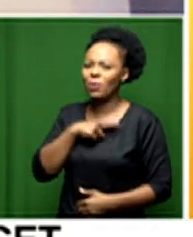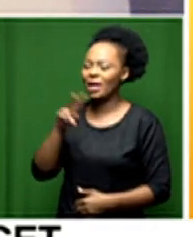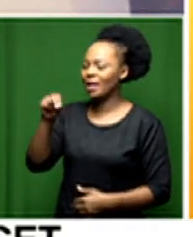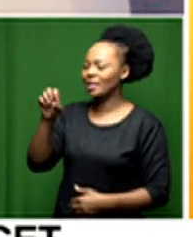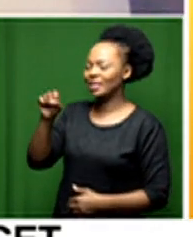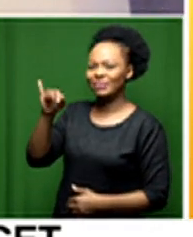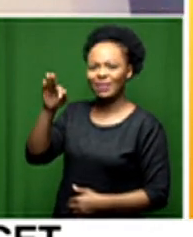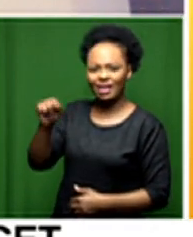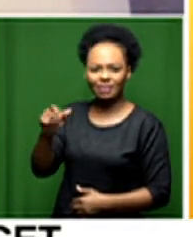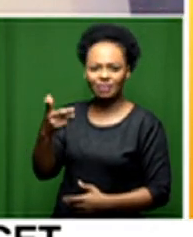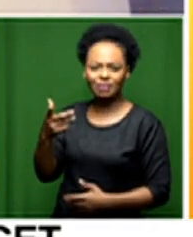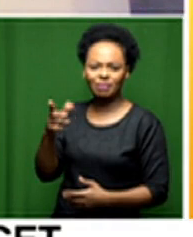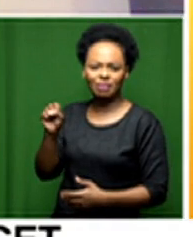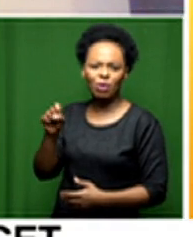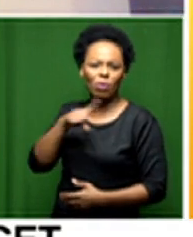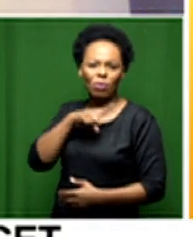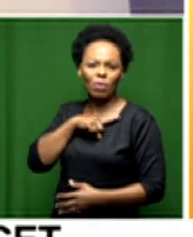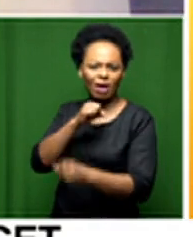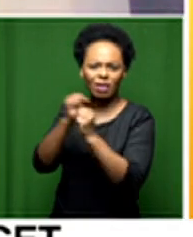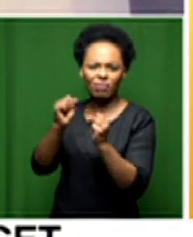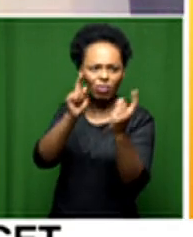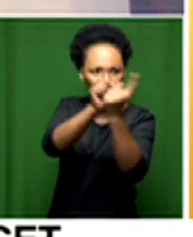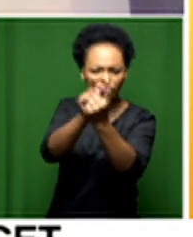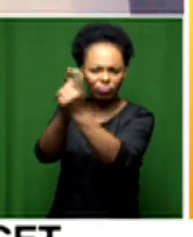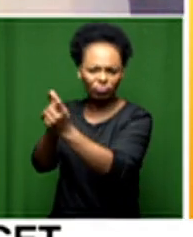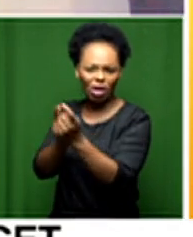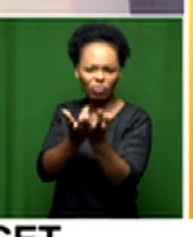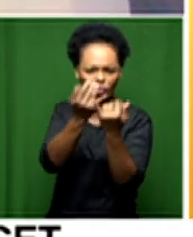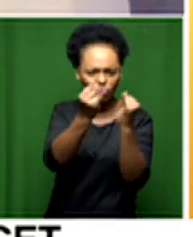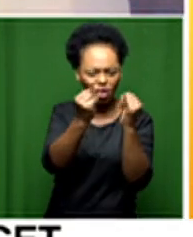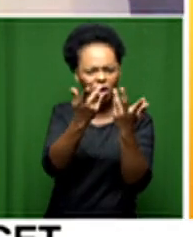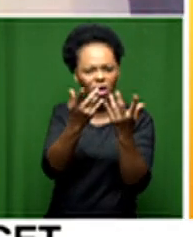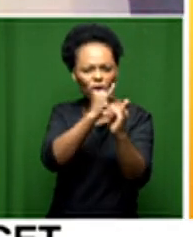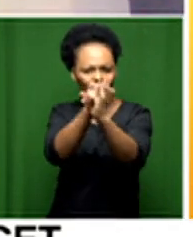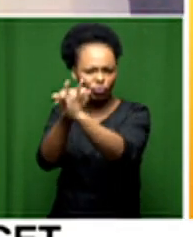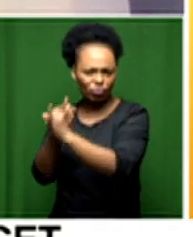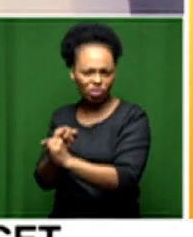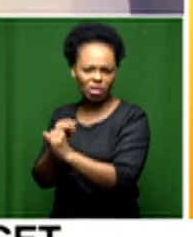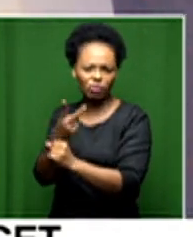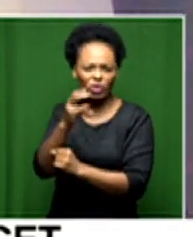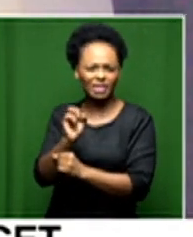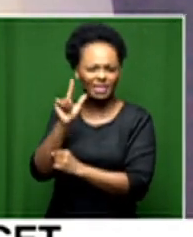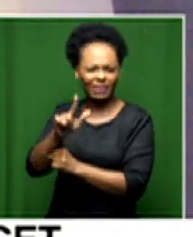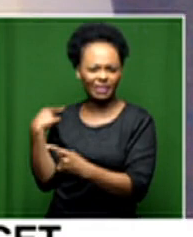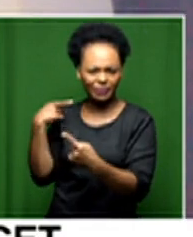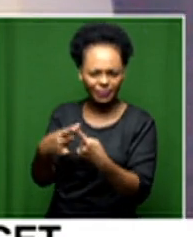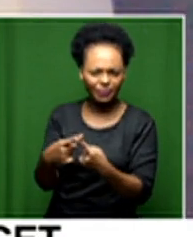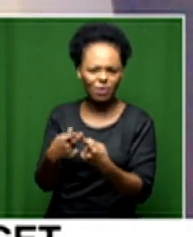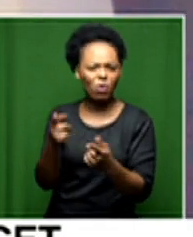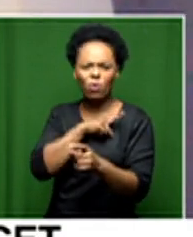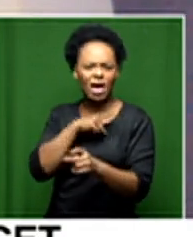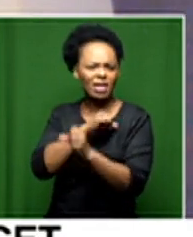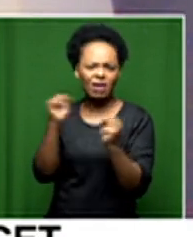against those with the tertiary institutions since 2017? So, Sakina,